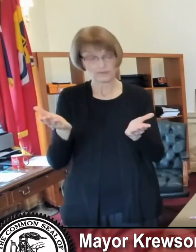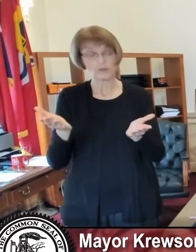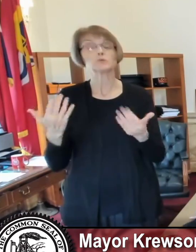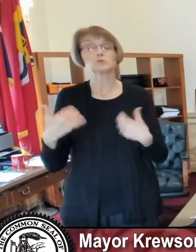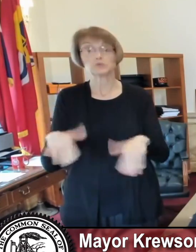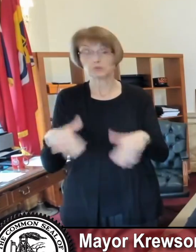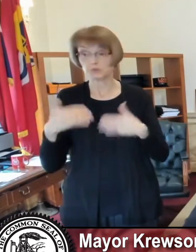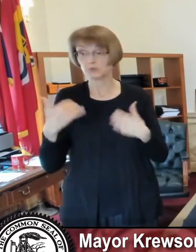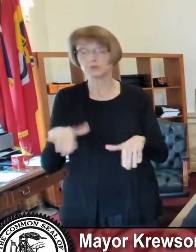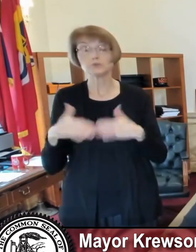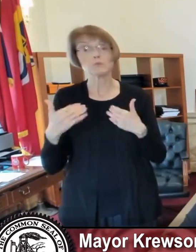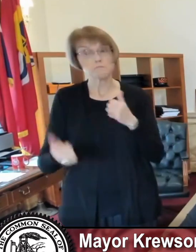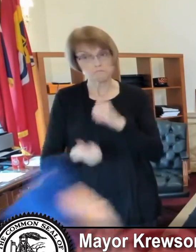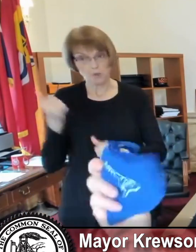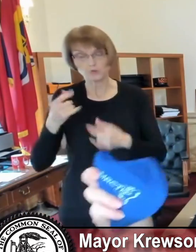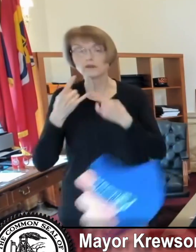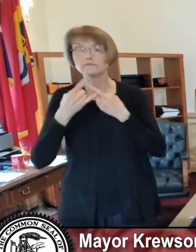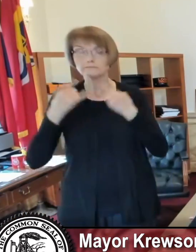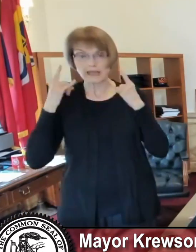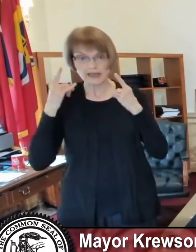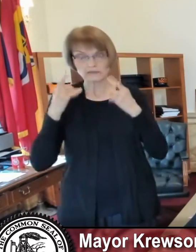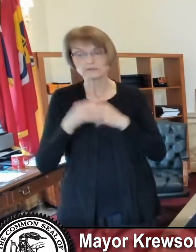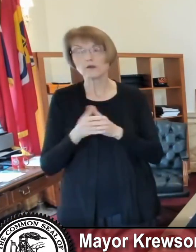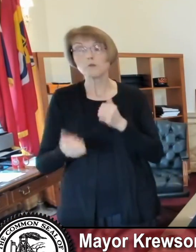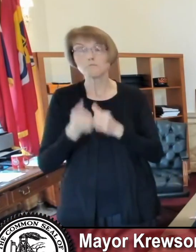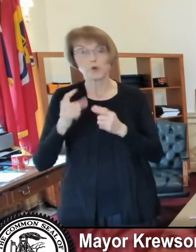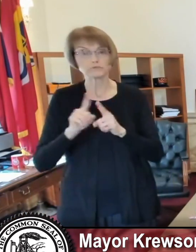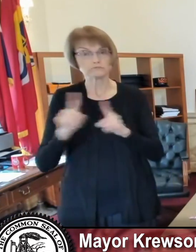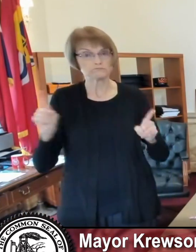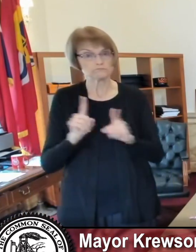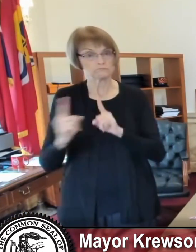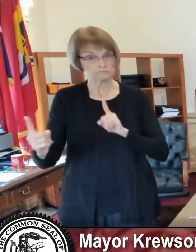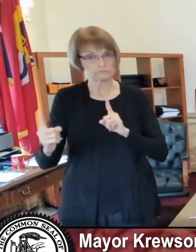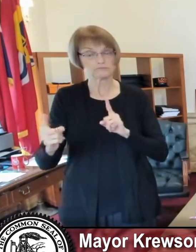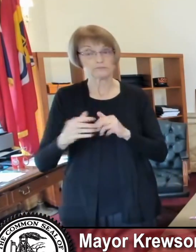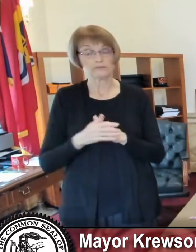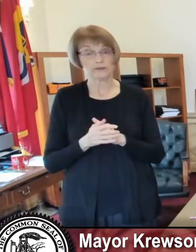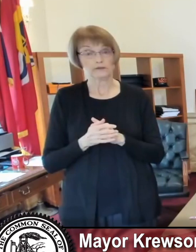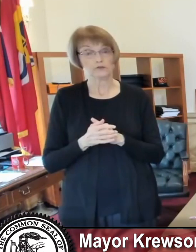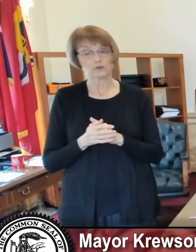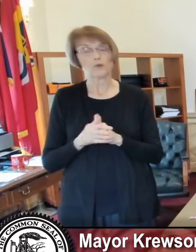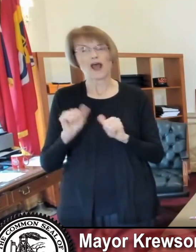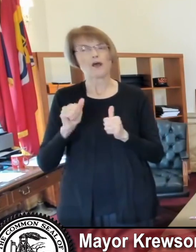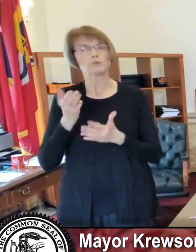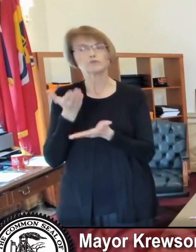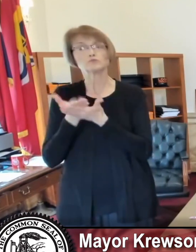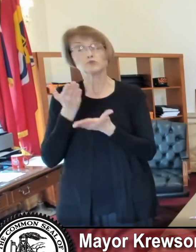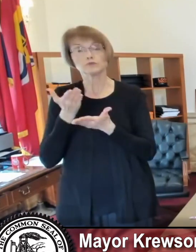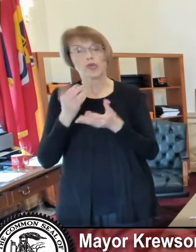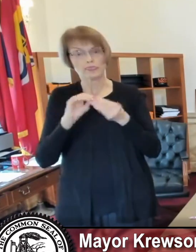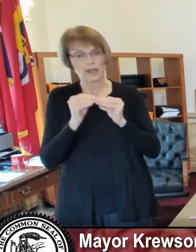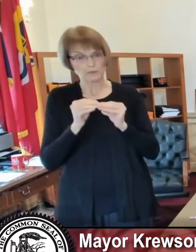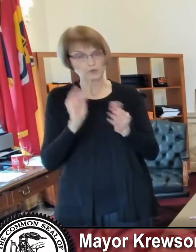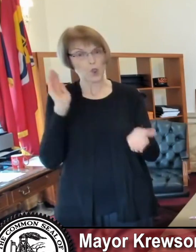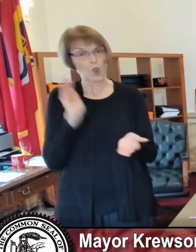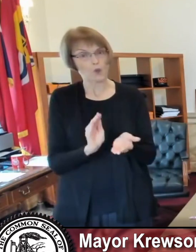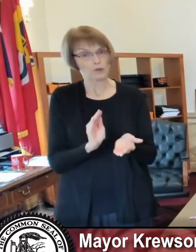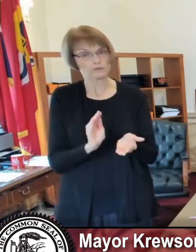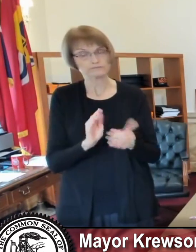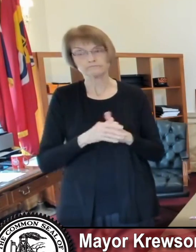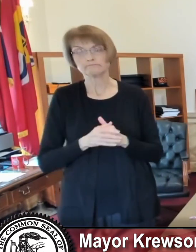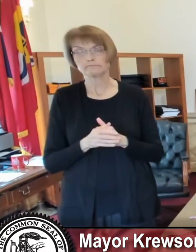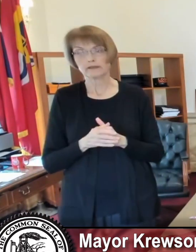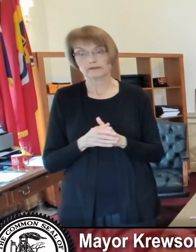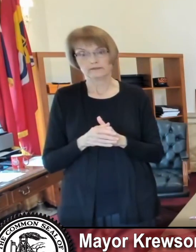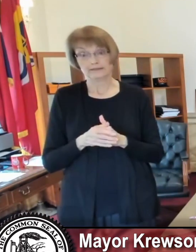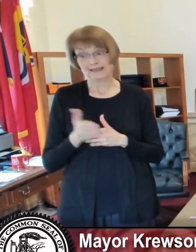and large, wearing their masks, social distancing, and those are reflected in our numbers. As you all know, over the last